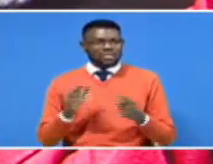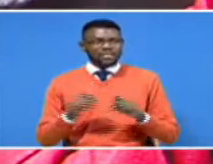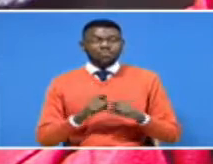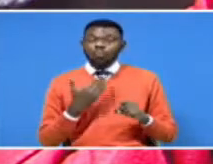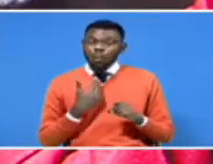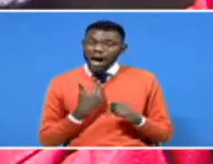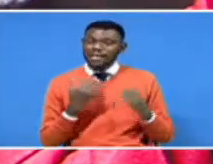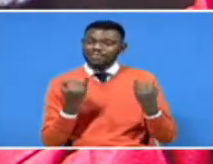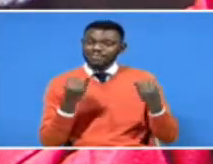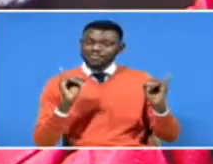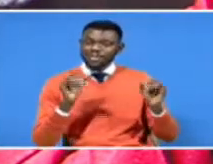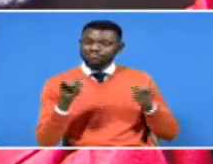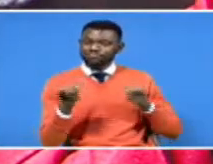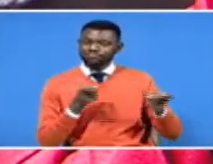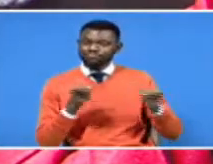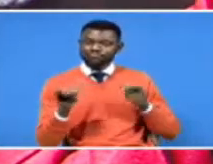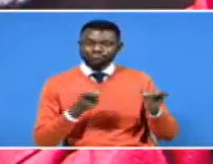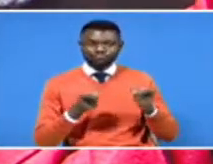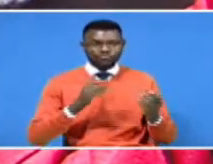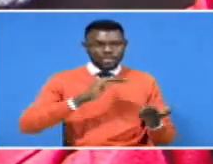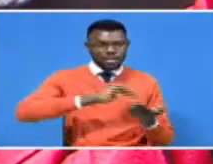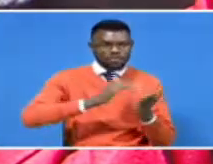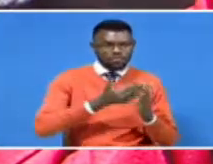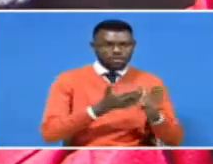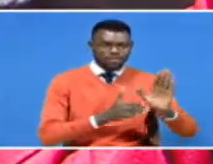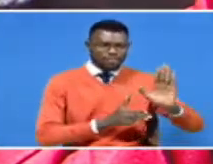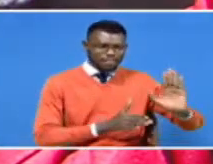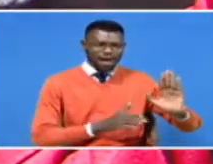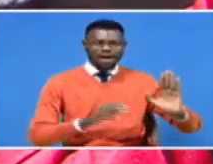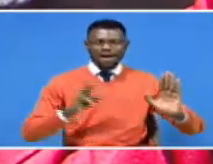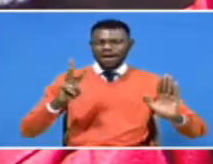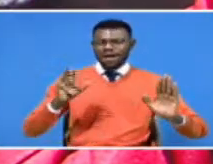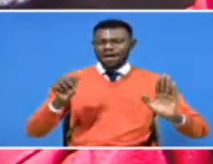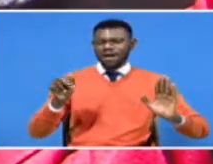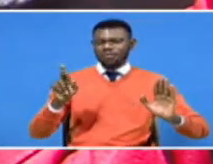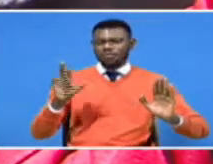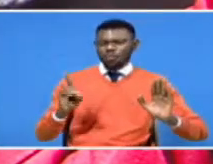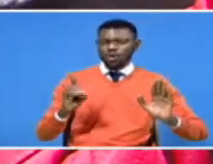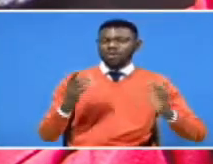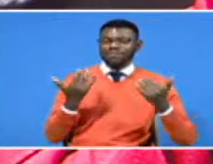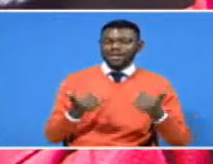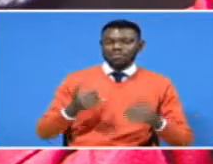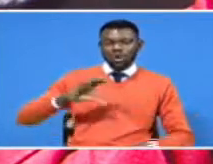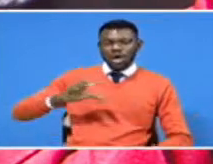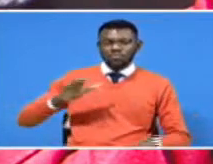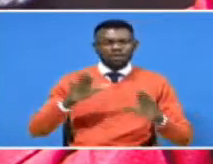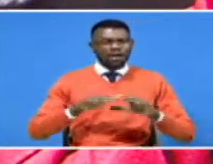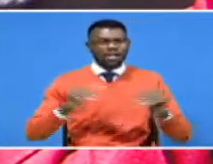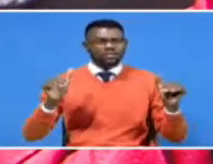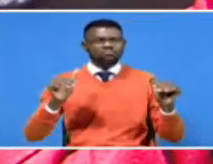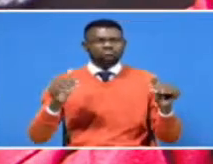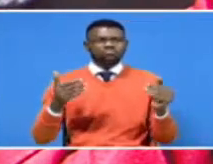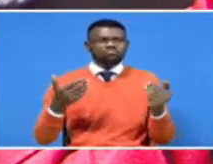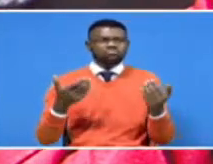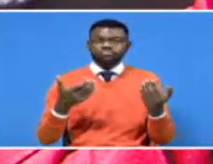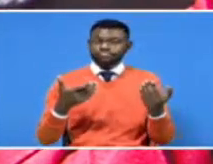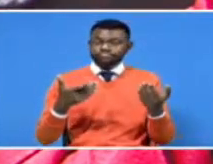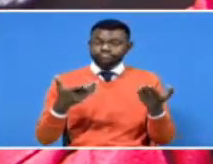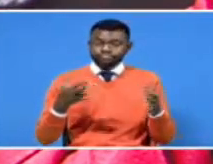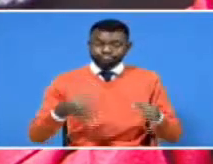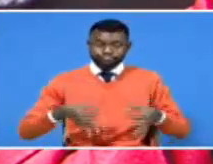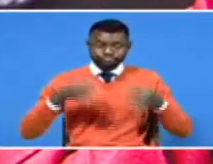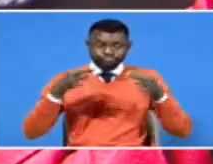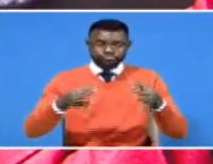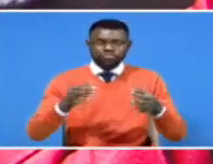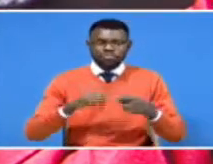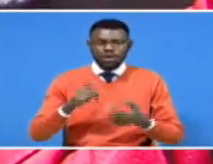ward funds. Now, this is likely to be felt immediately as the county assemblies have adjourned before passing the county budgets